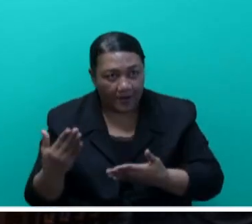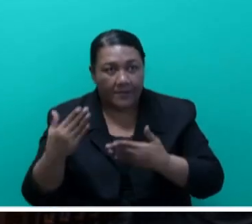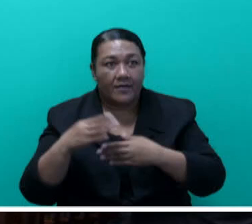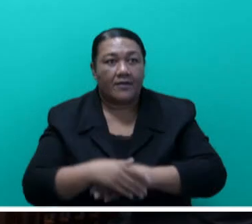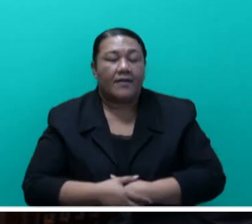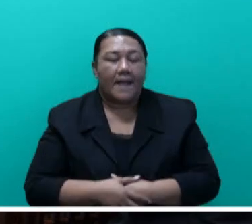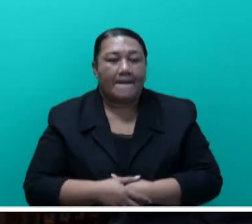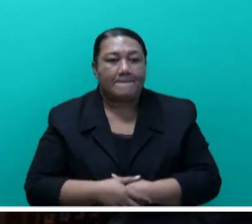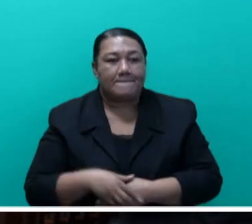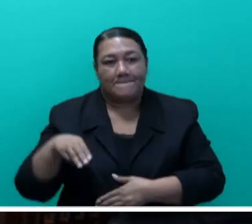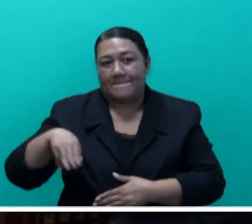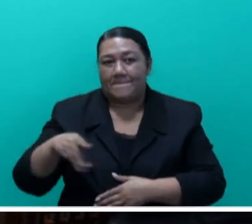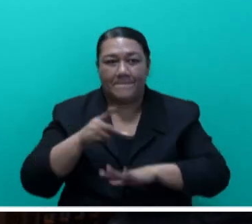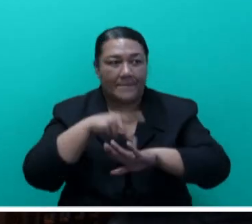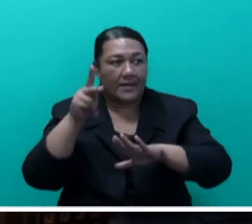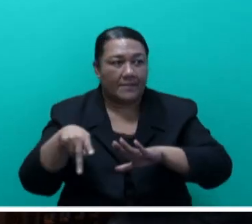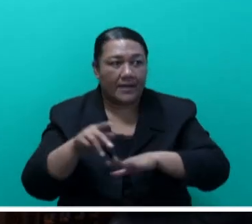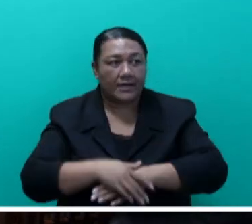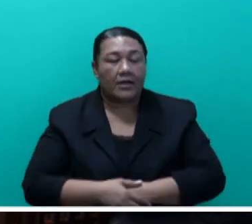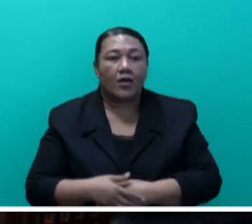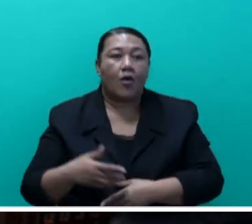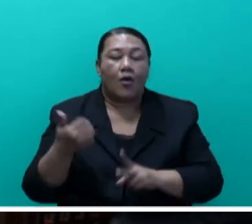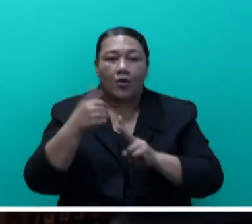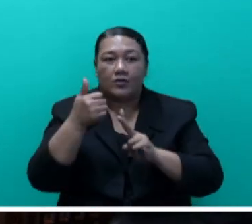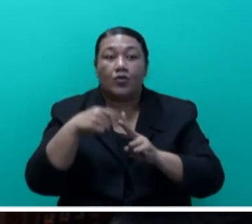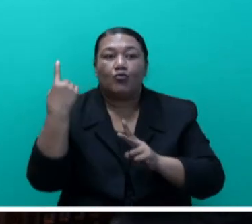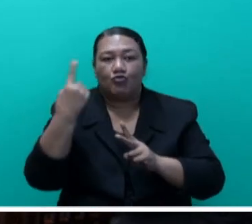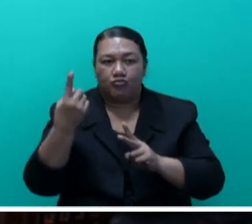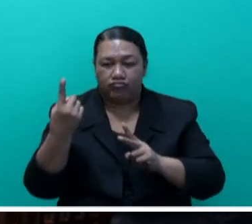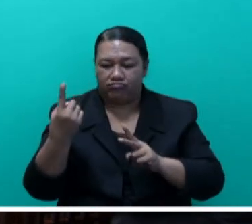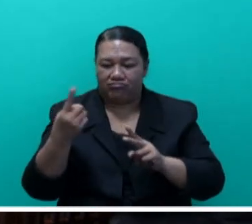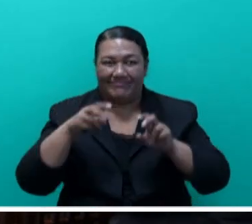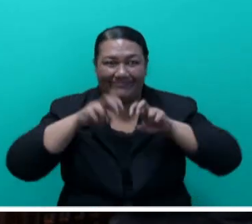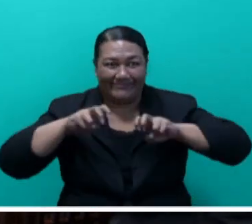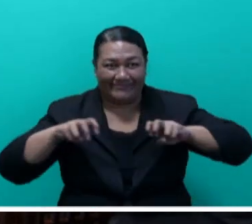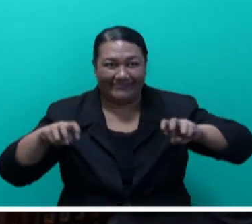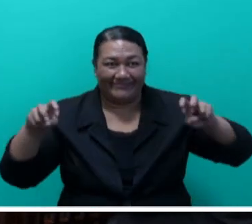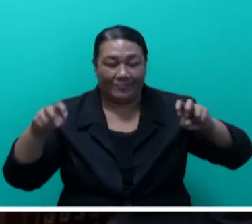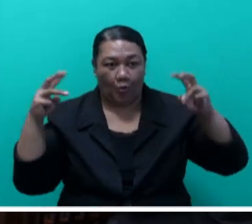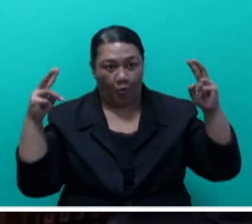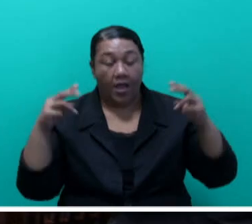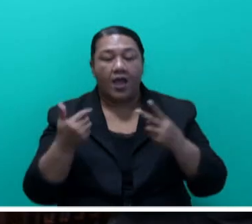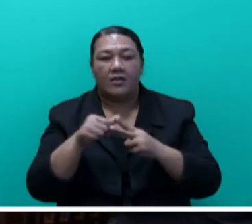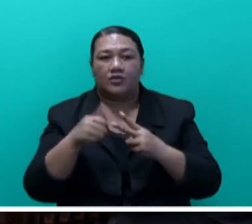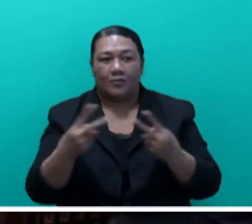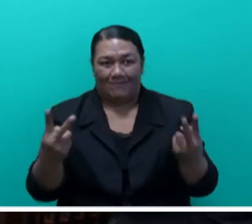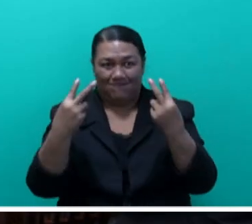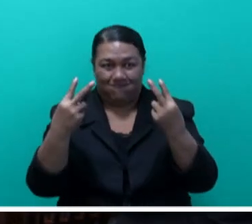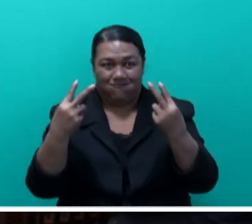Parliament, I acknowledge those sitting in the public gallery and viewers who are watching through television broadcast